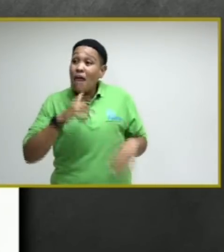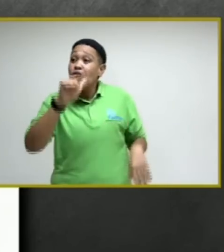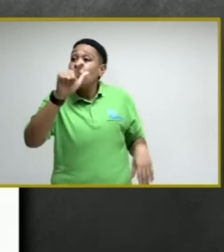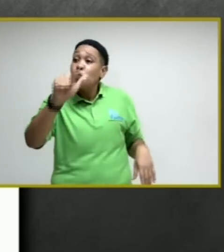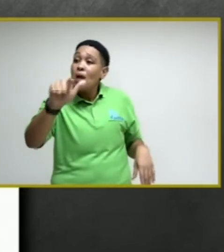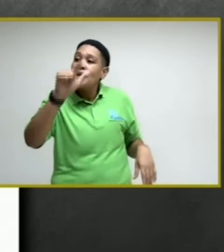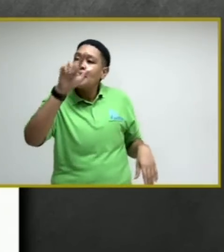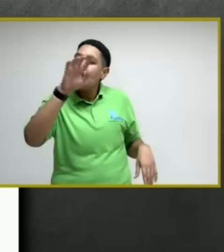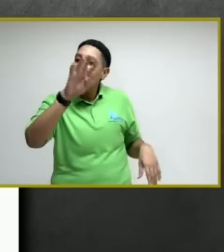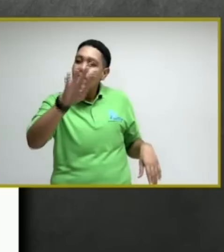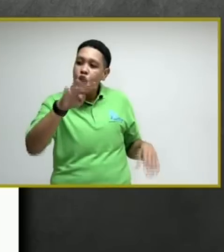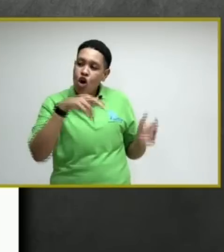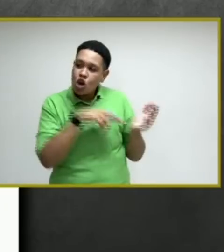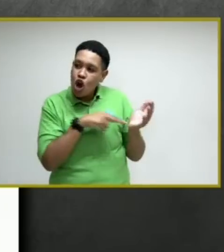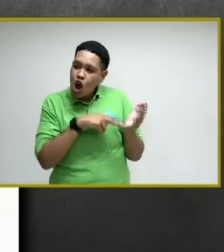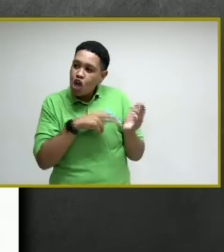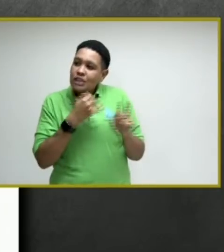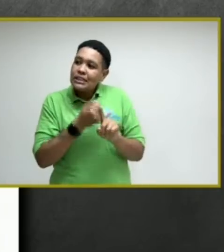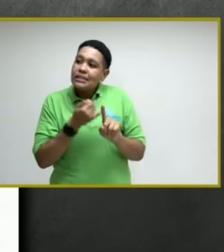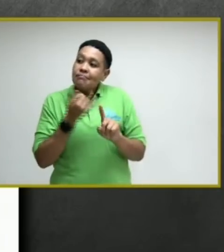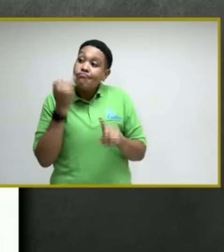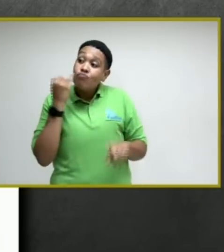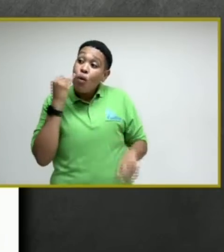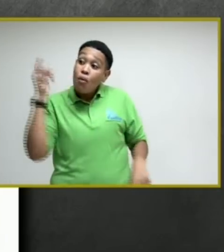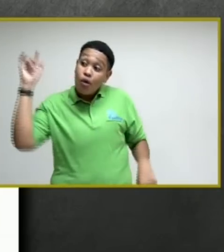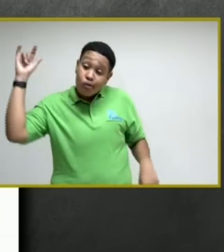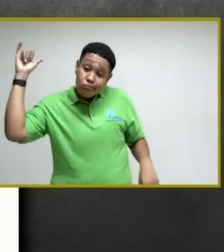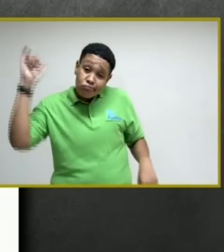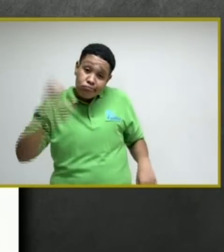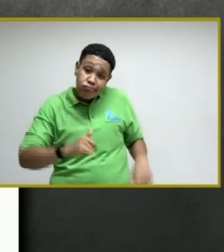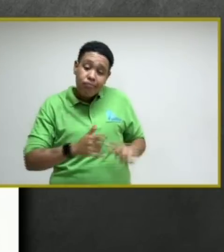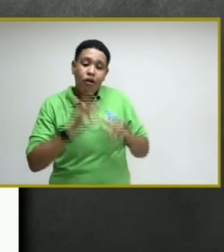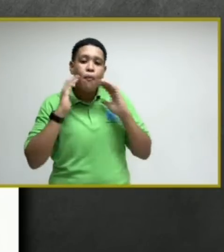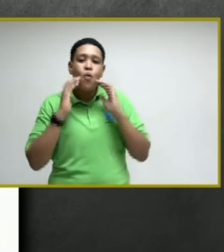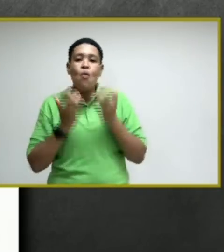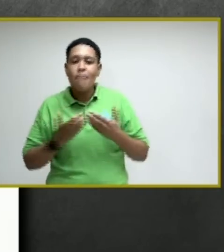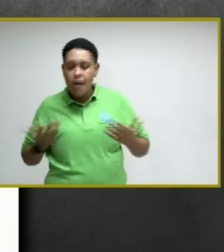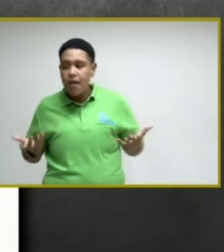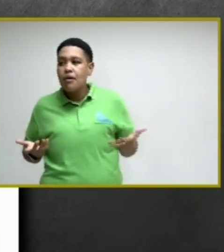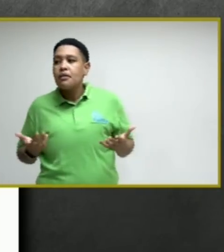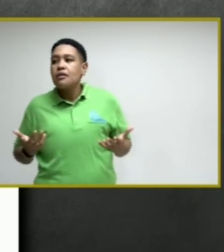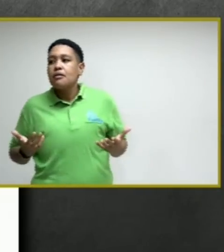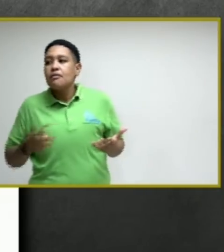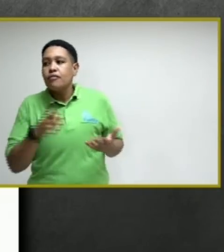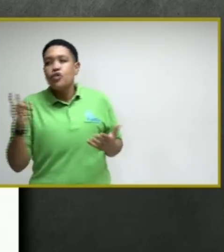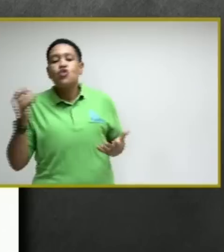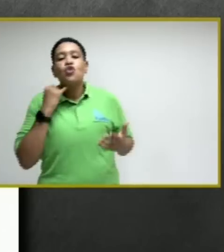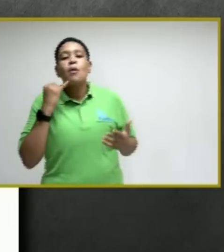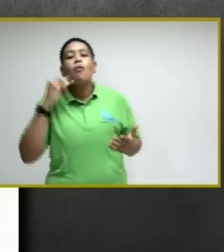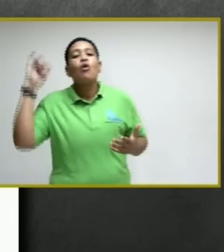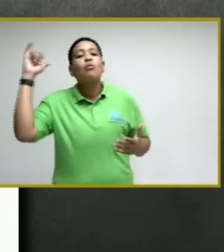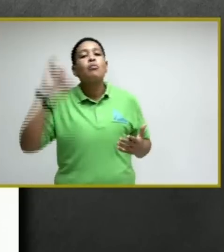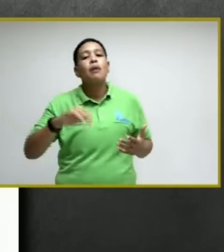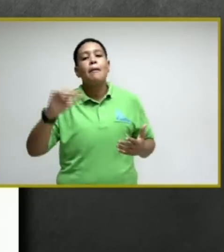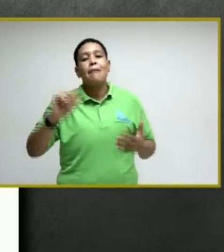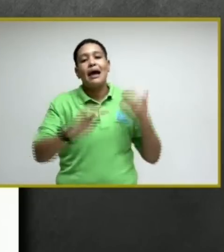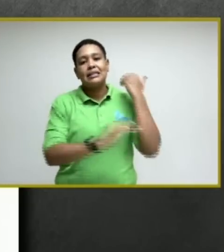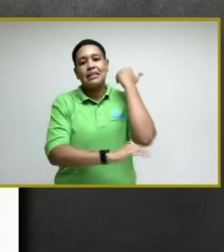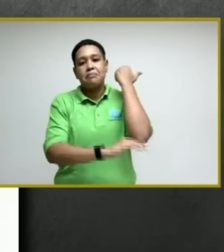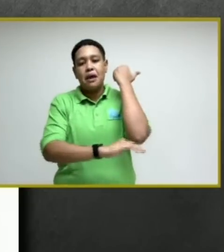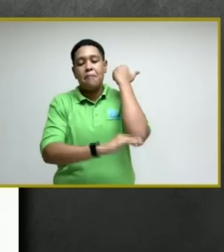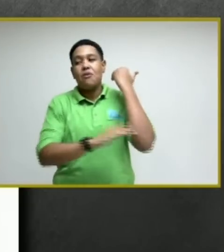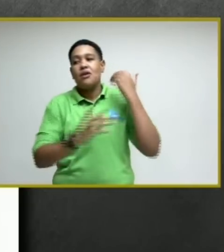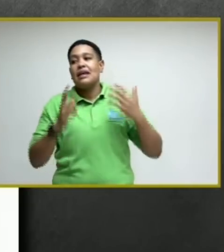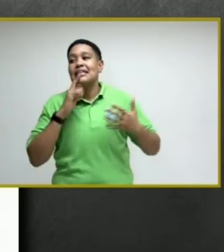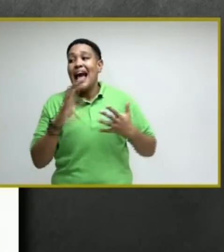24 nurses that are supposed to come in the Cuba program, and these are supposed to come by the end of September. And